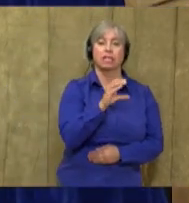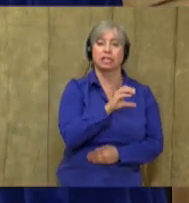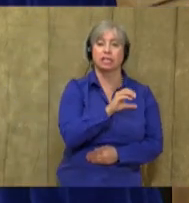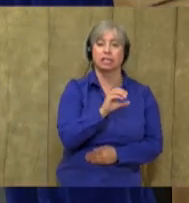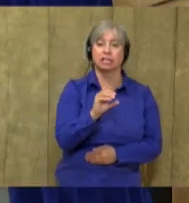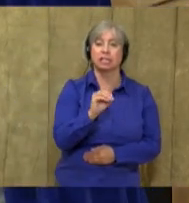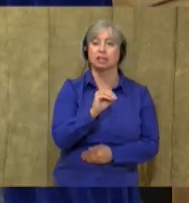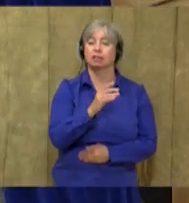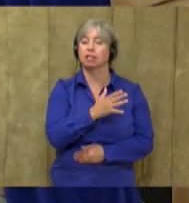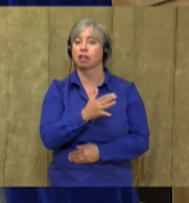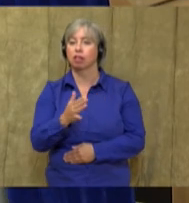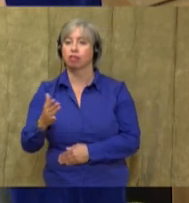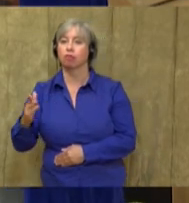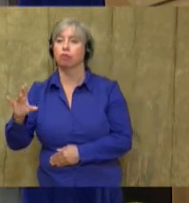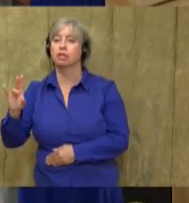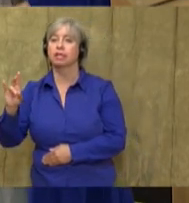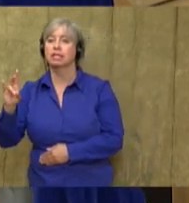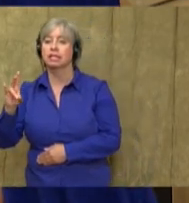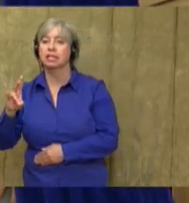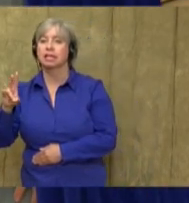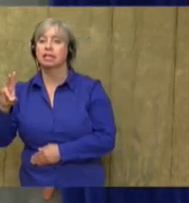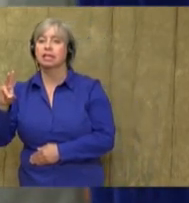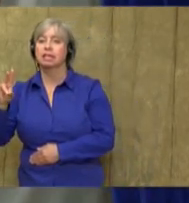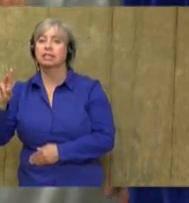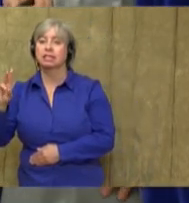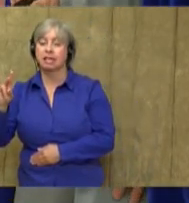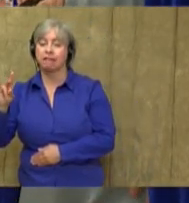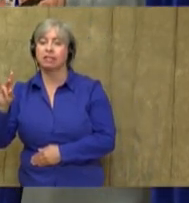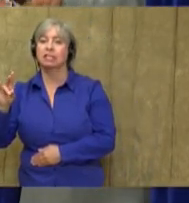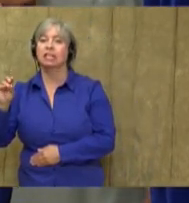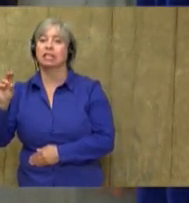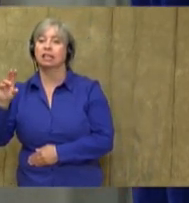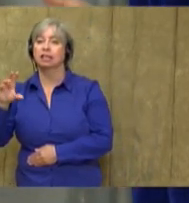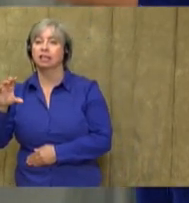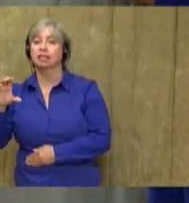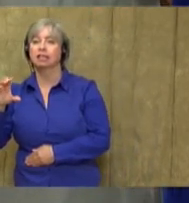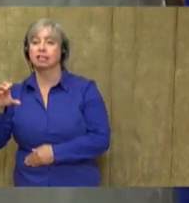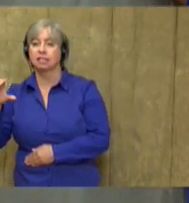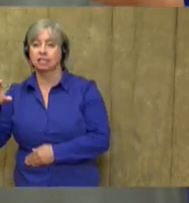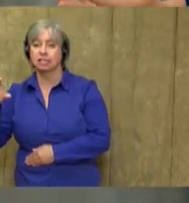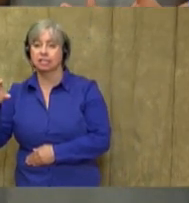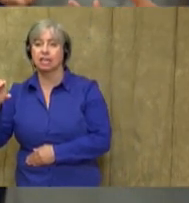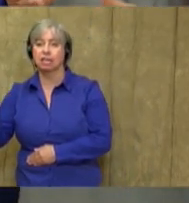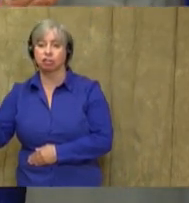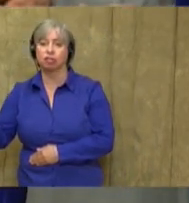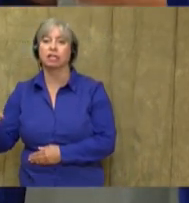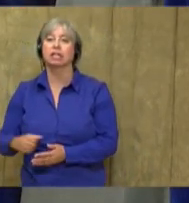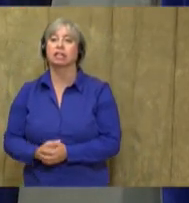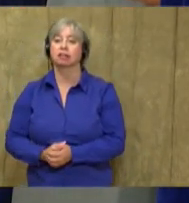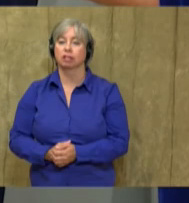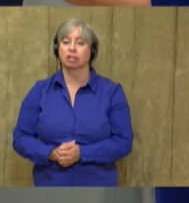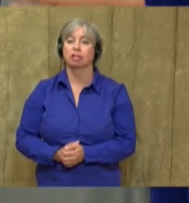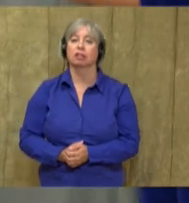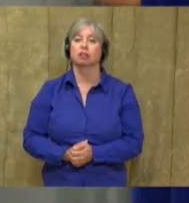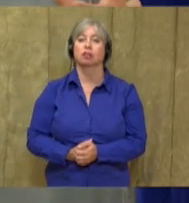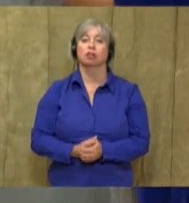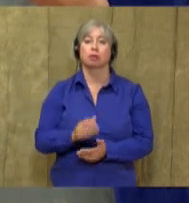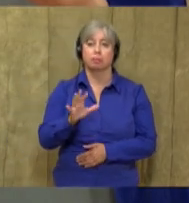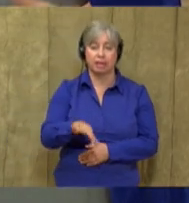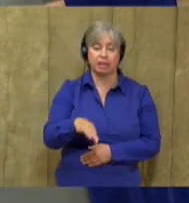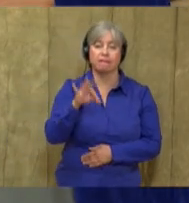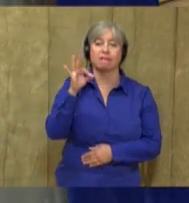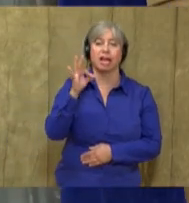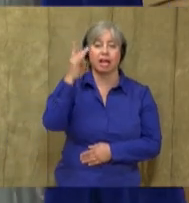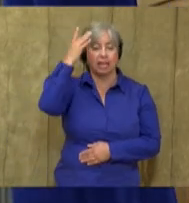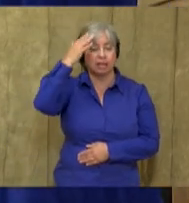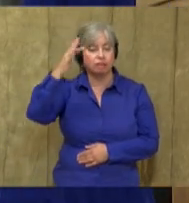all the way to the 17th century. So we're talking about quite a number of years here. But it's going to be the rediscovery of classical